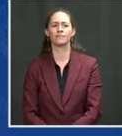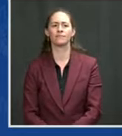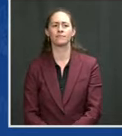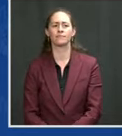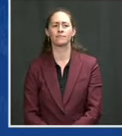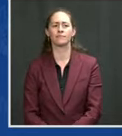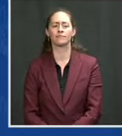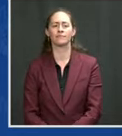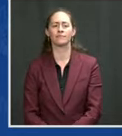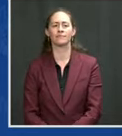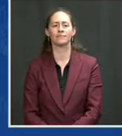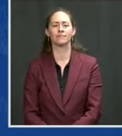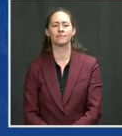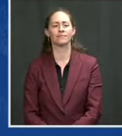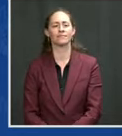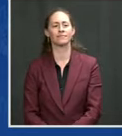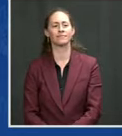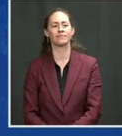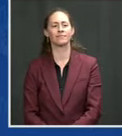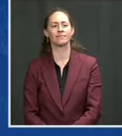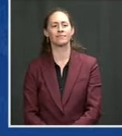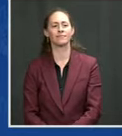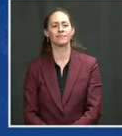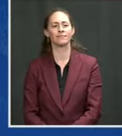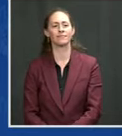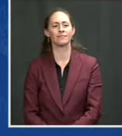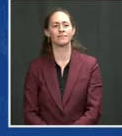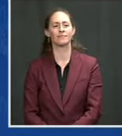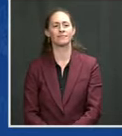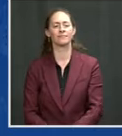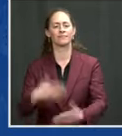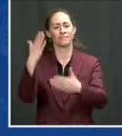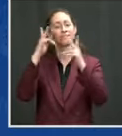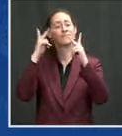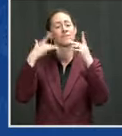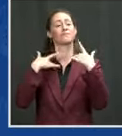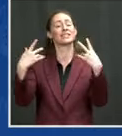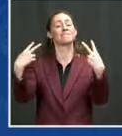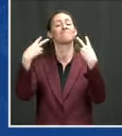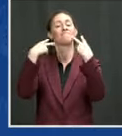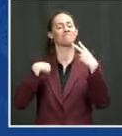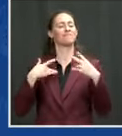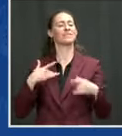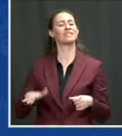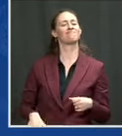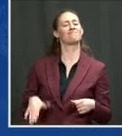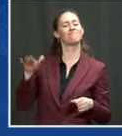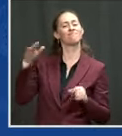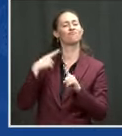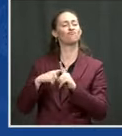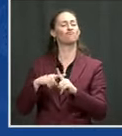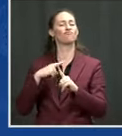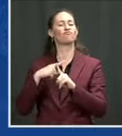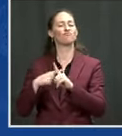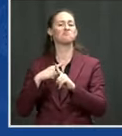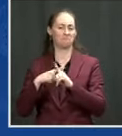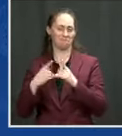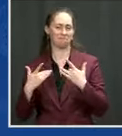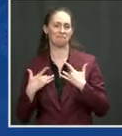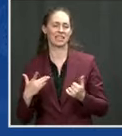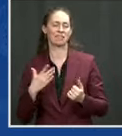congenital optimist. So maybe you can discount what I'm about to say. But I think the experience we've had